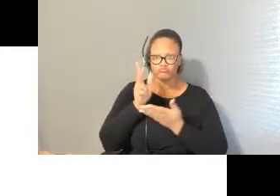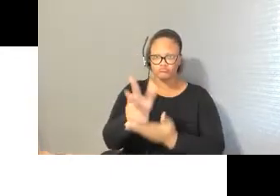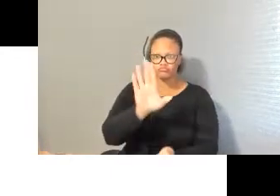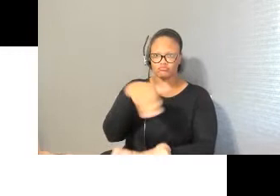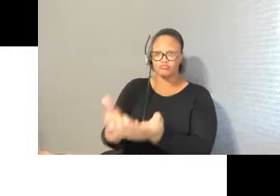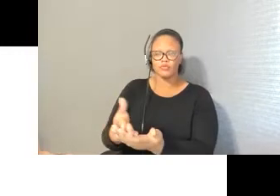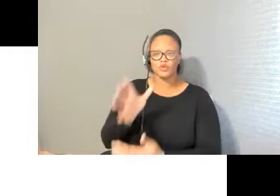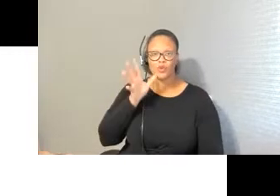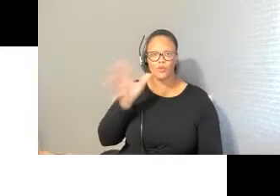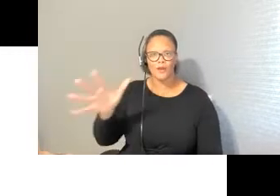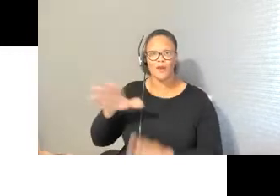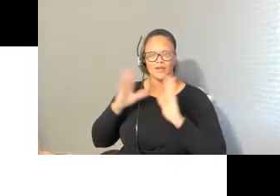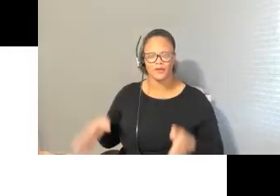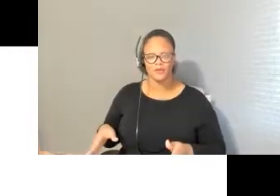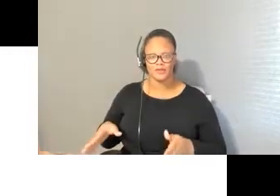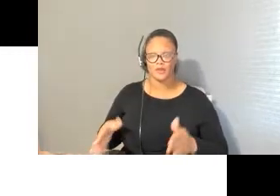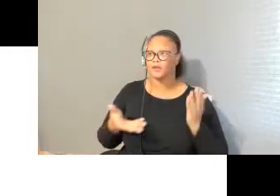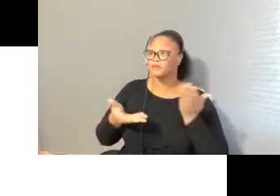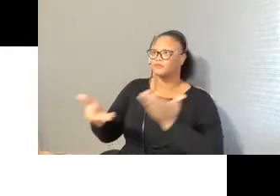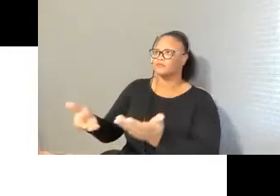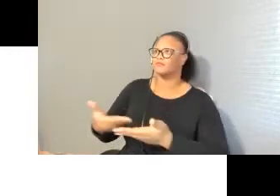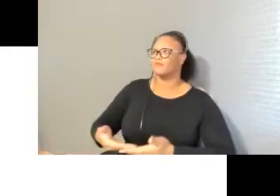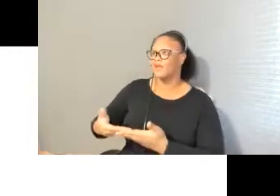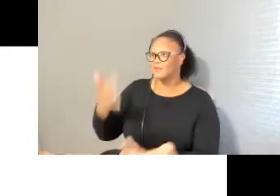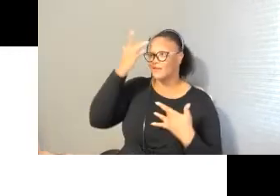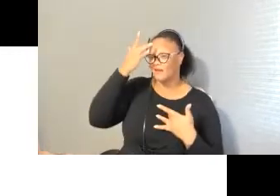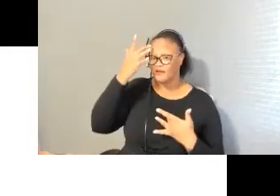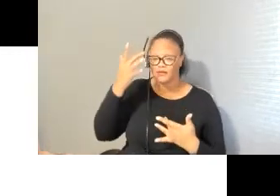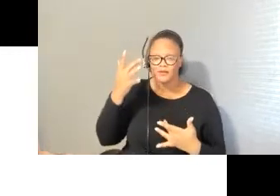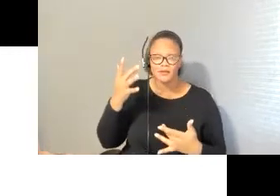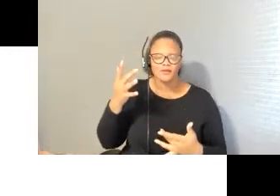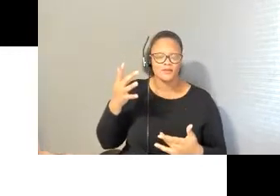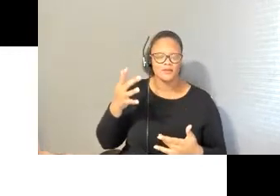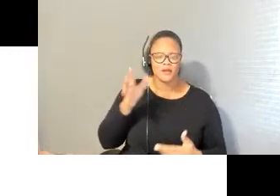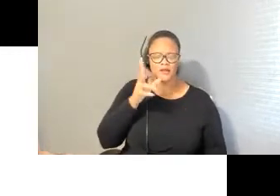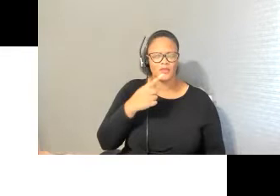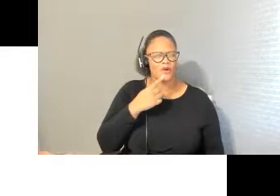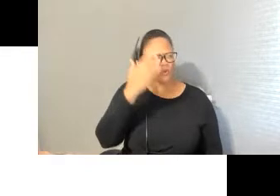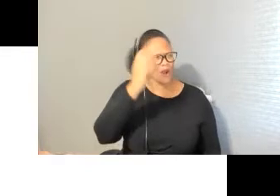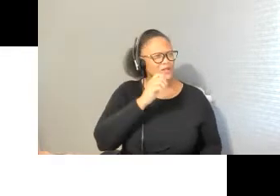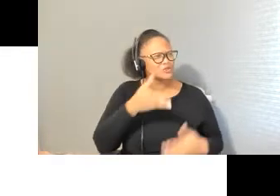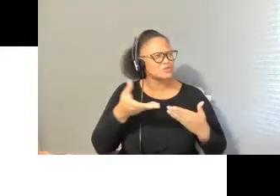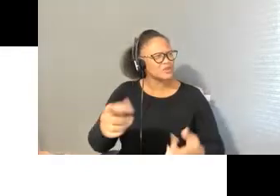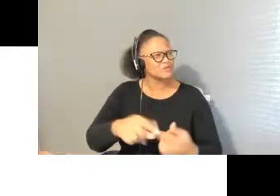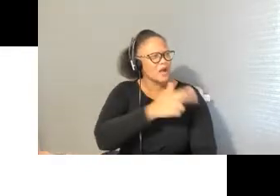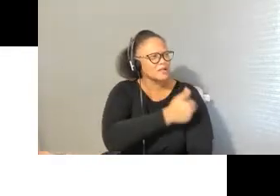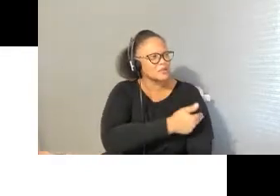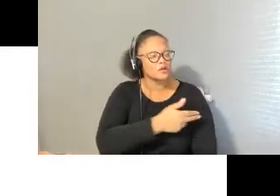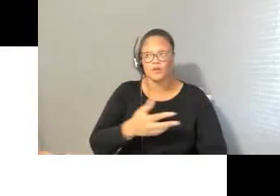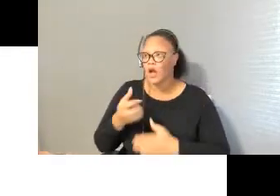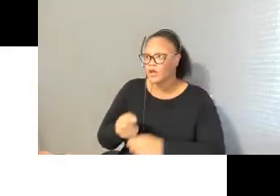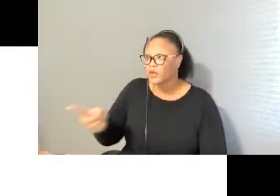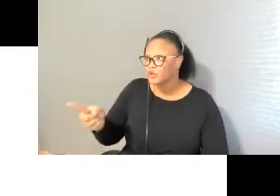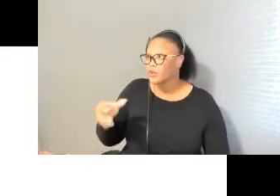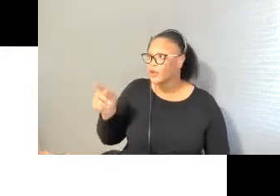grandmother and shared that the baby was sick. And the grandmother says, why you take him to the hospital? He said, but I trust you and you